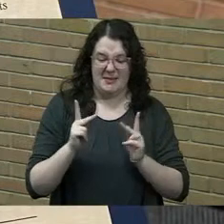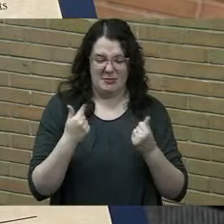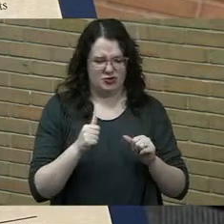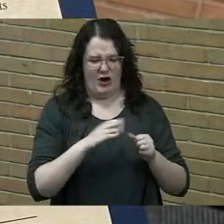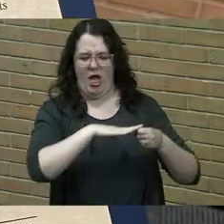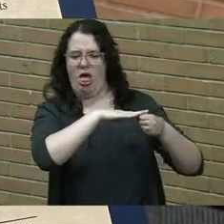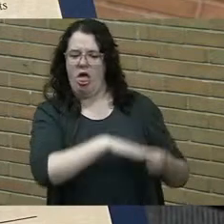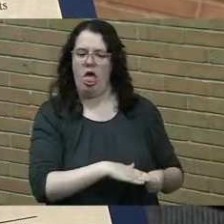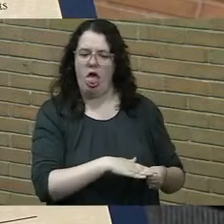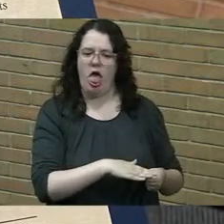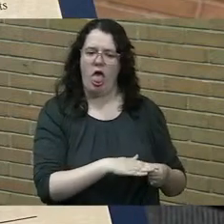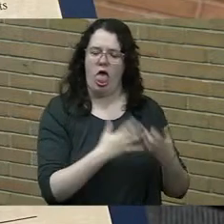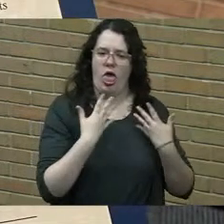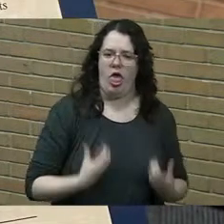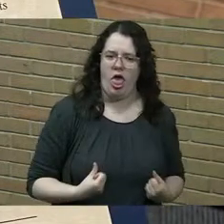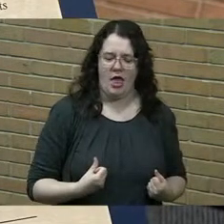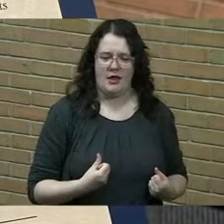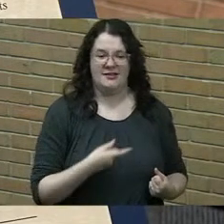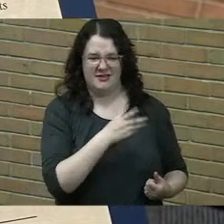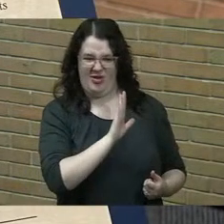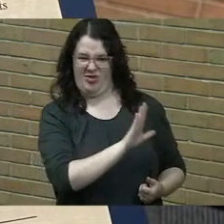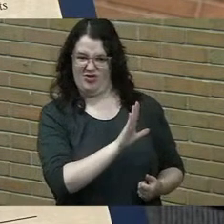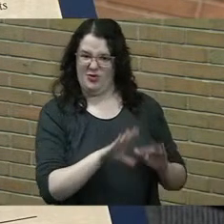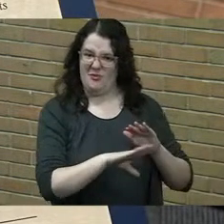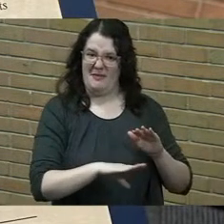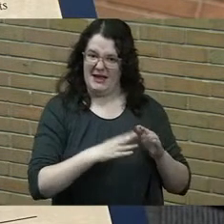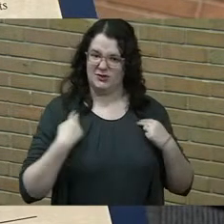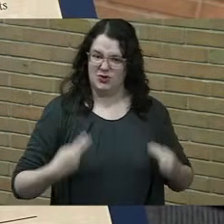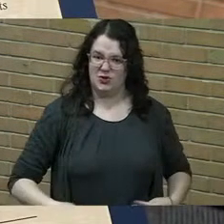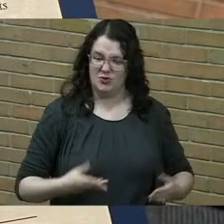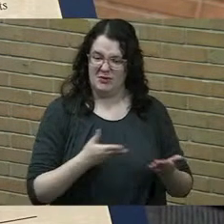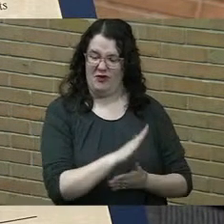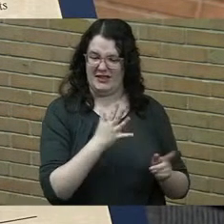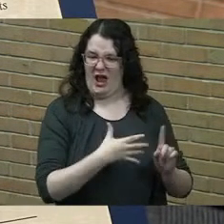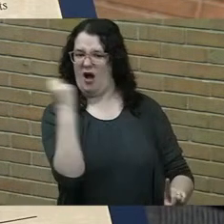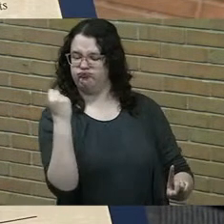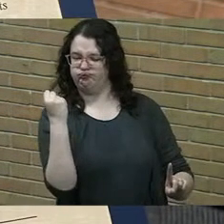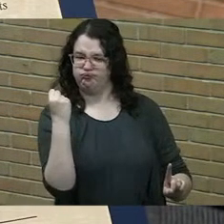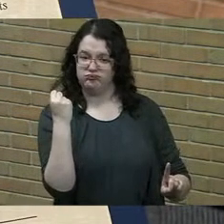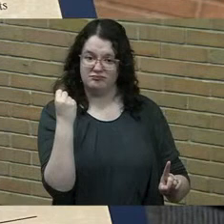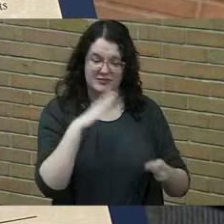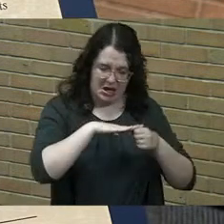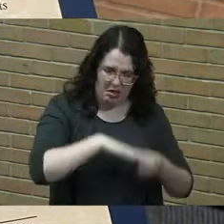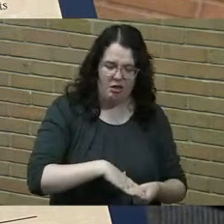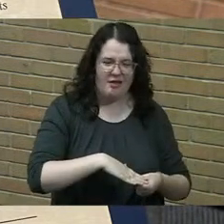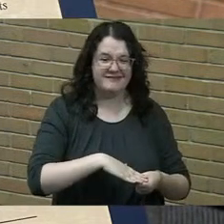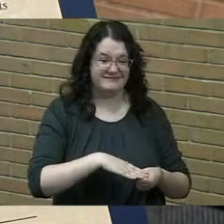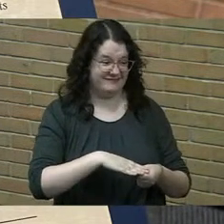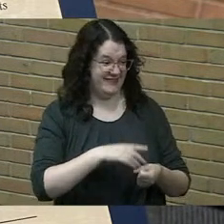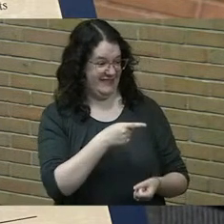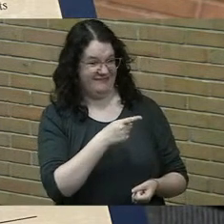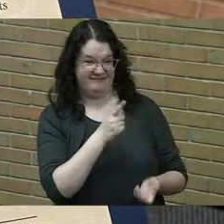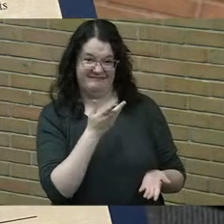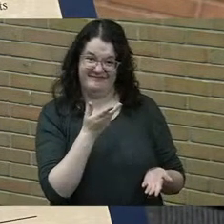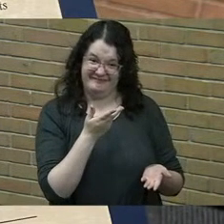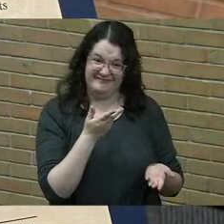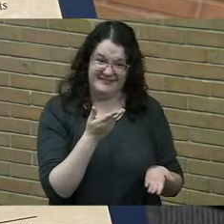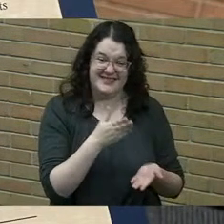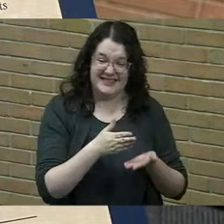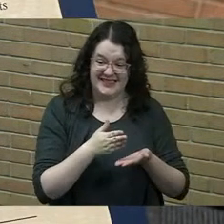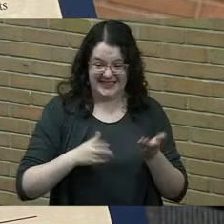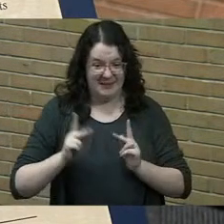or curtail basic human rights, and even erase the entire LGBTQ+